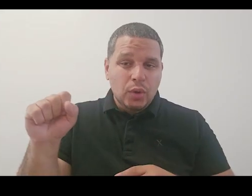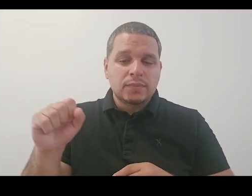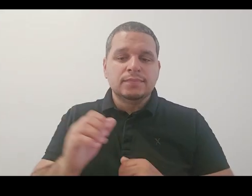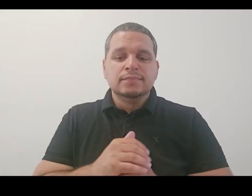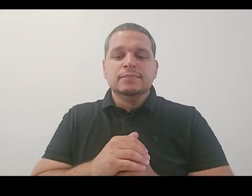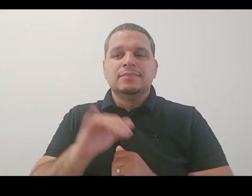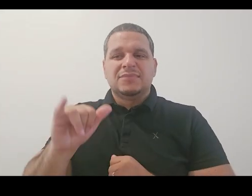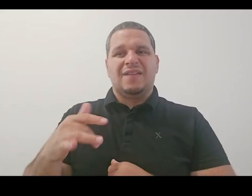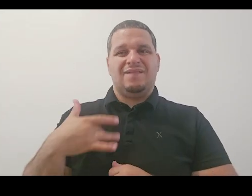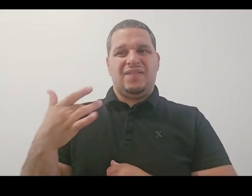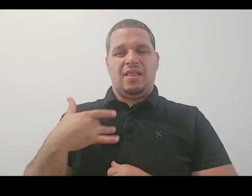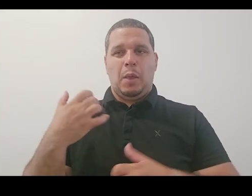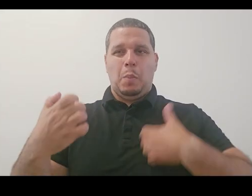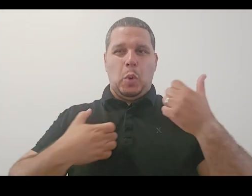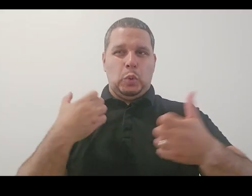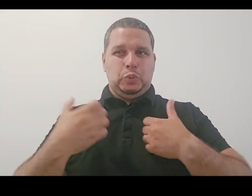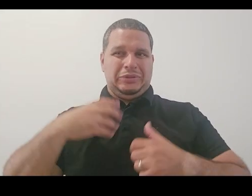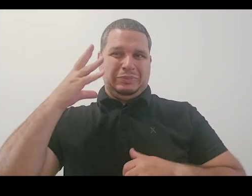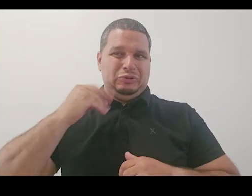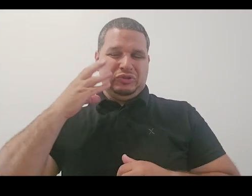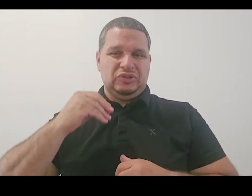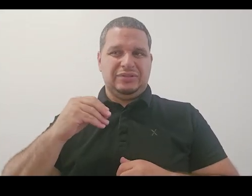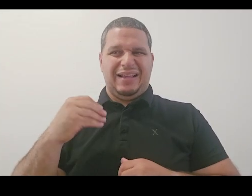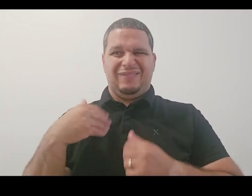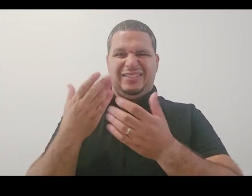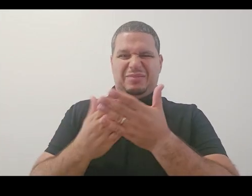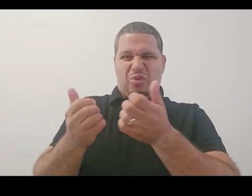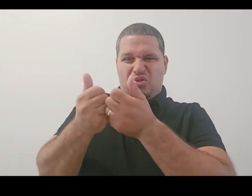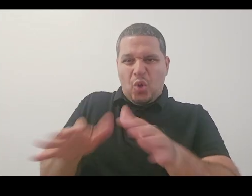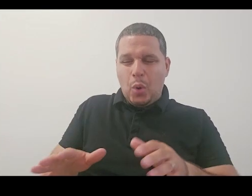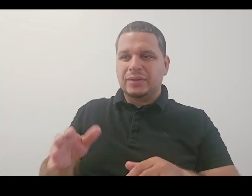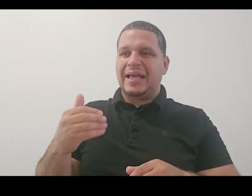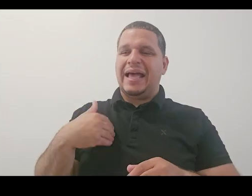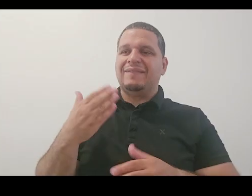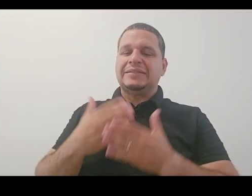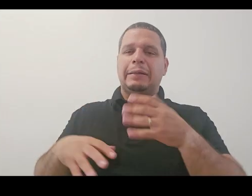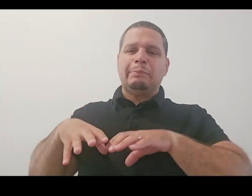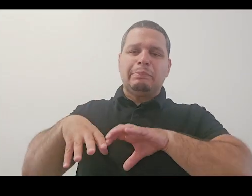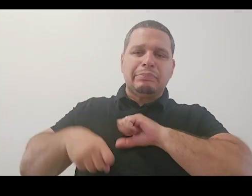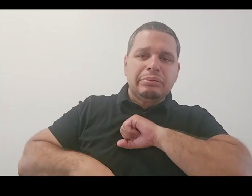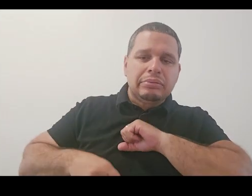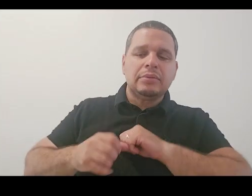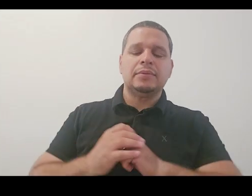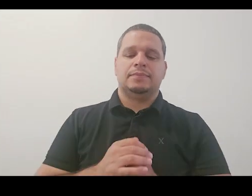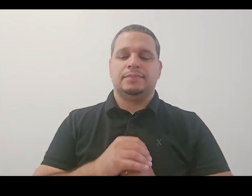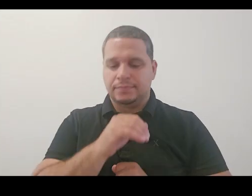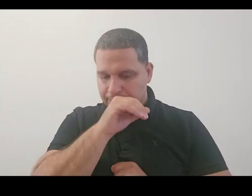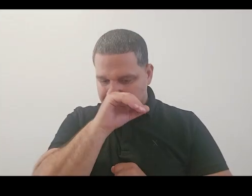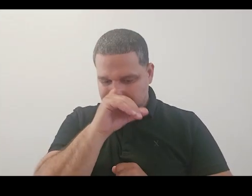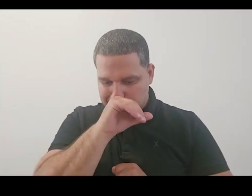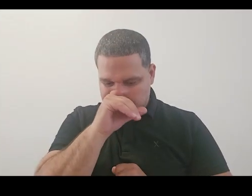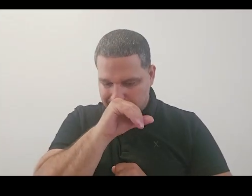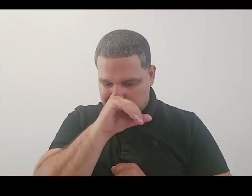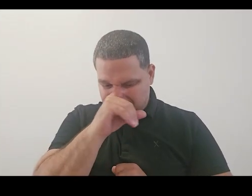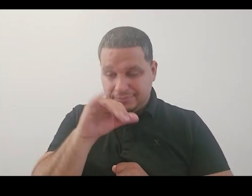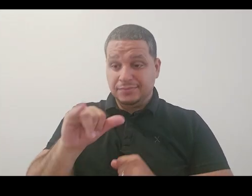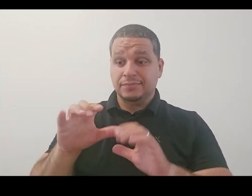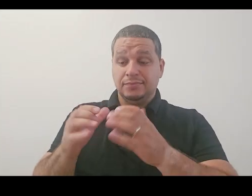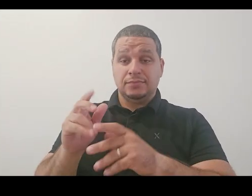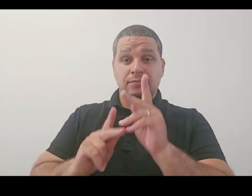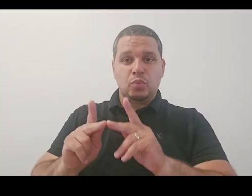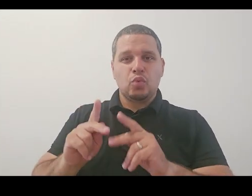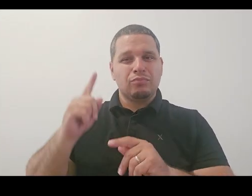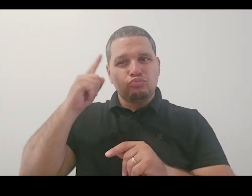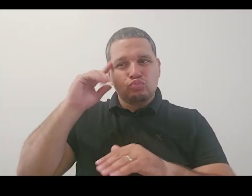um, often that feels like a very emotional experience. There is some loss there. There's some grief there. Um, that group of people